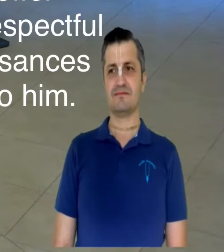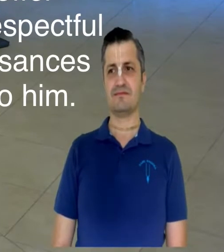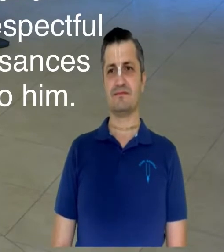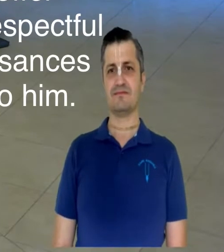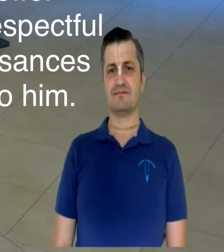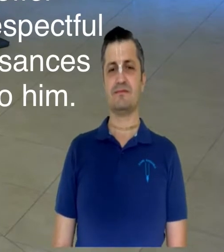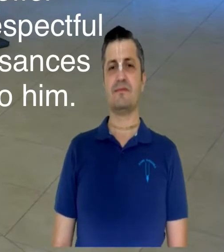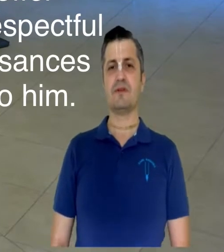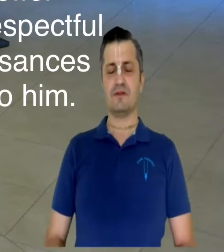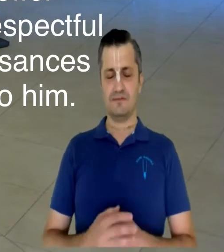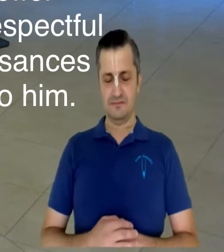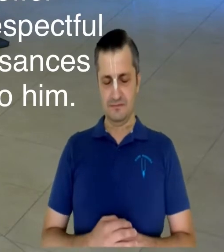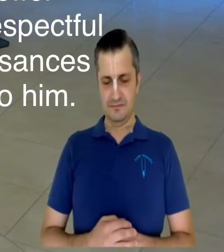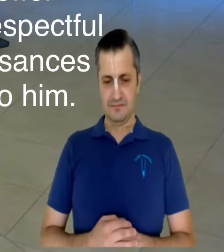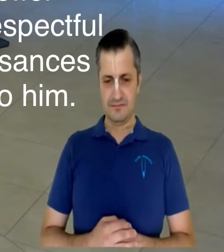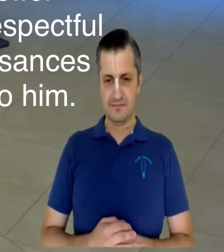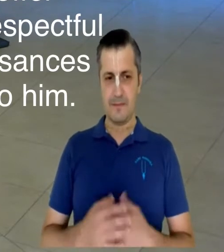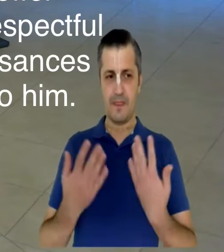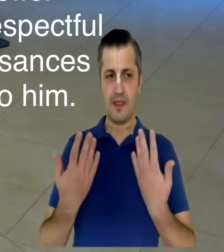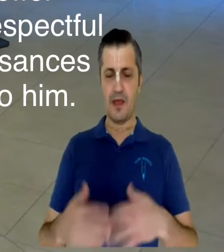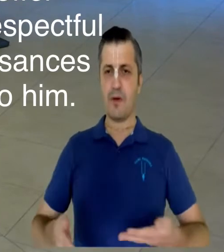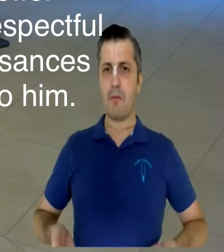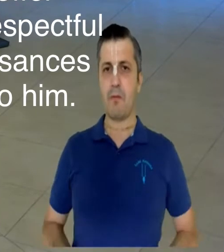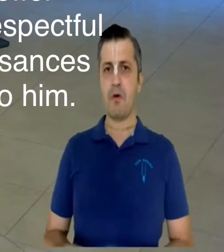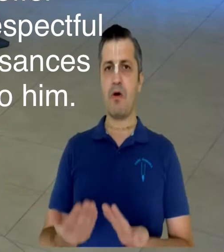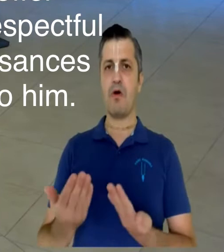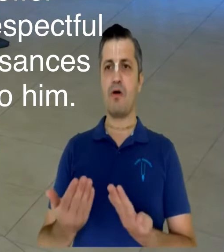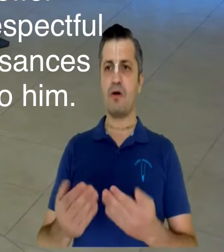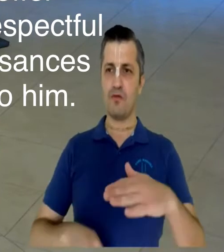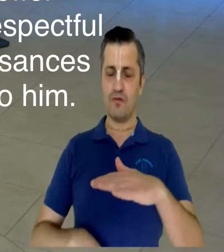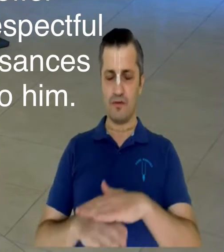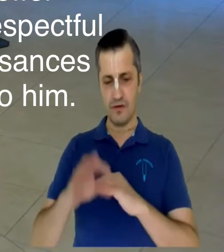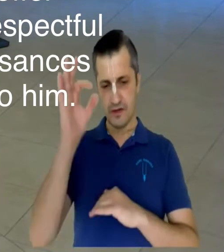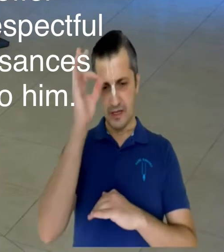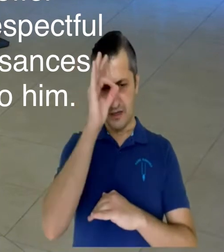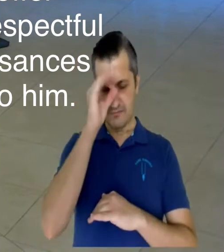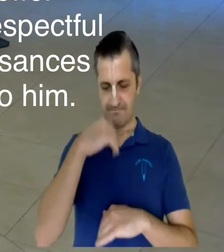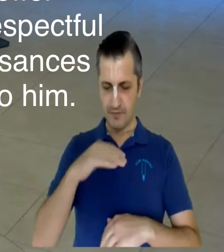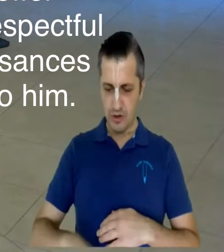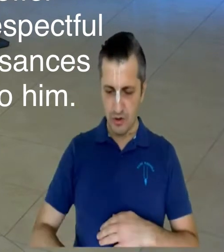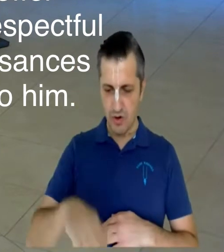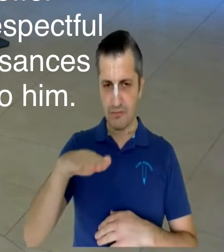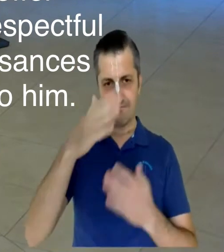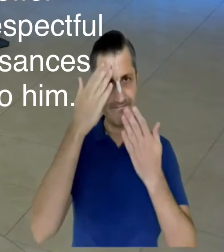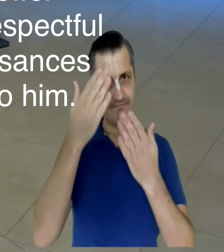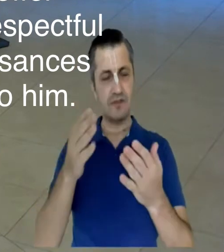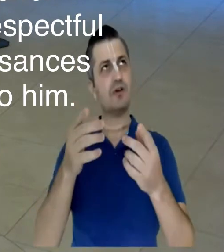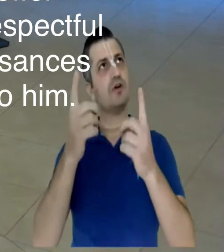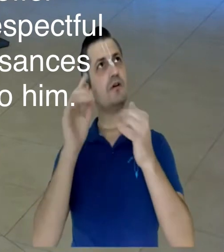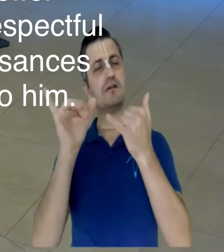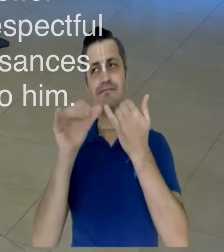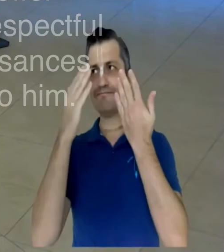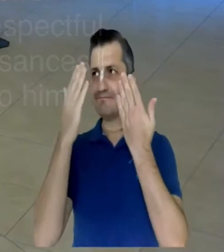Om Jnanatimiyandasya Gananjana Salakaya Chakjurun Militanyena Tasmai Shri Gurave